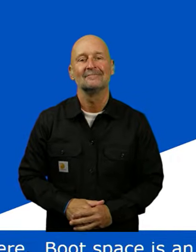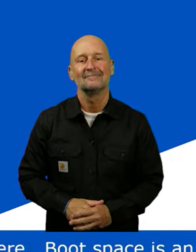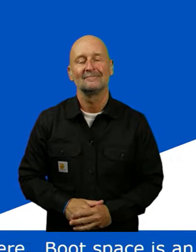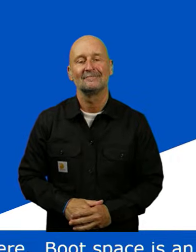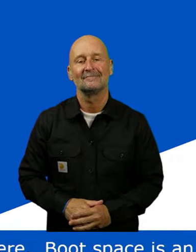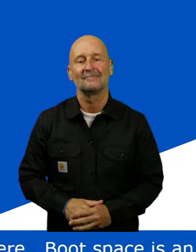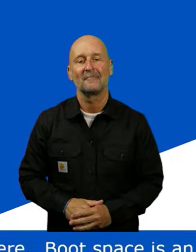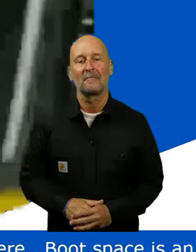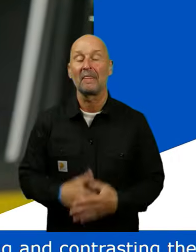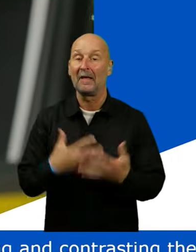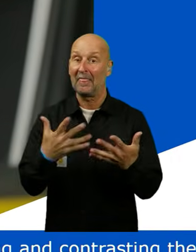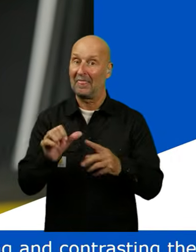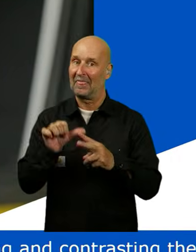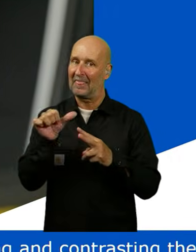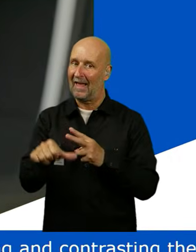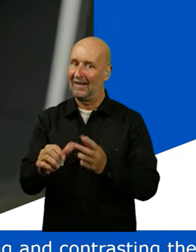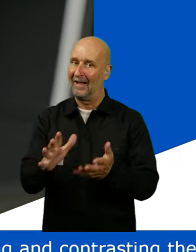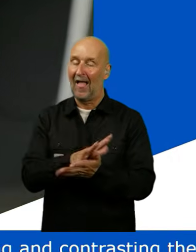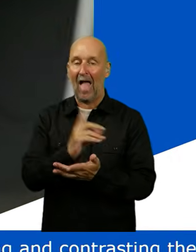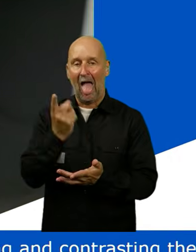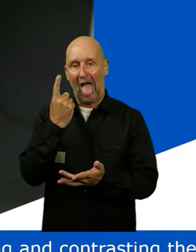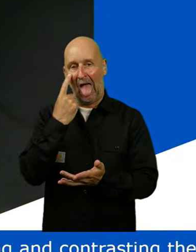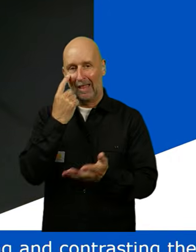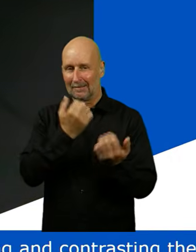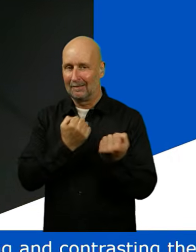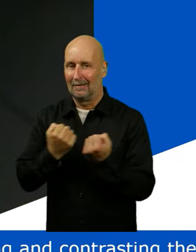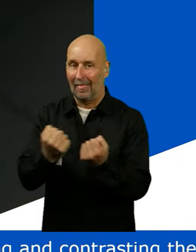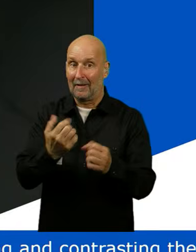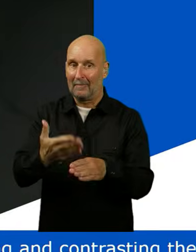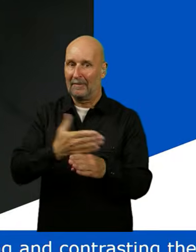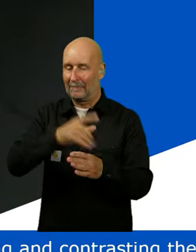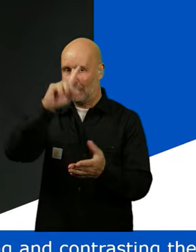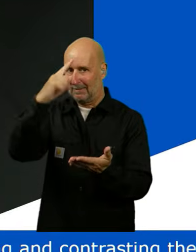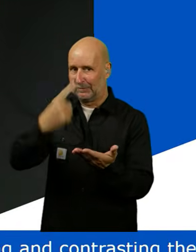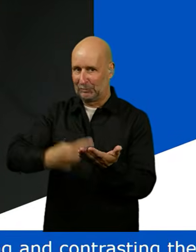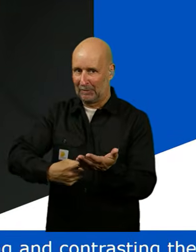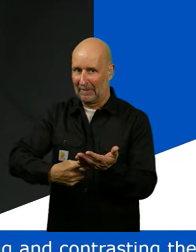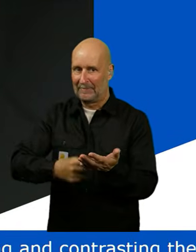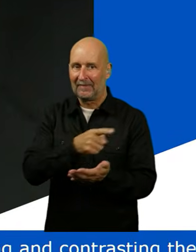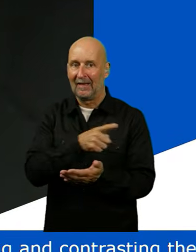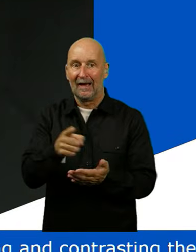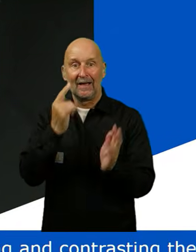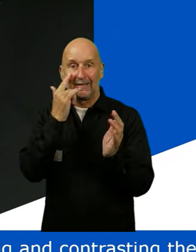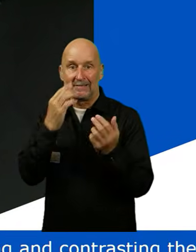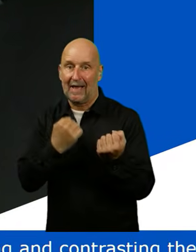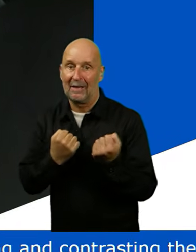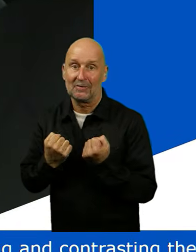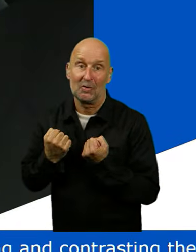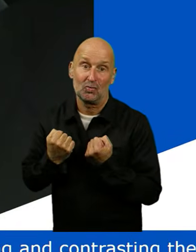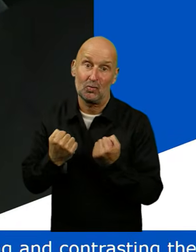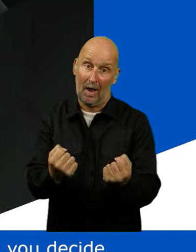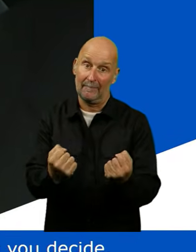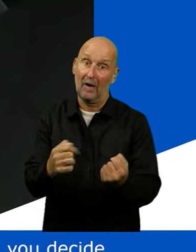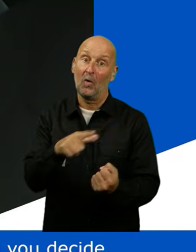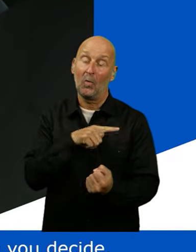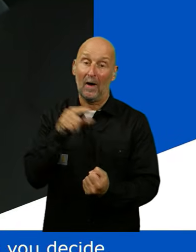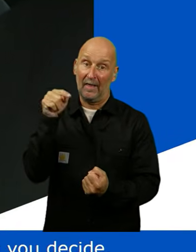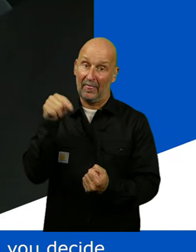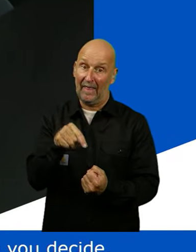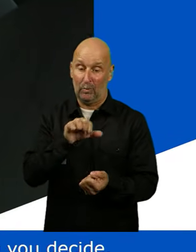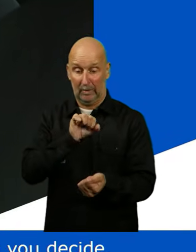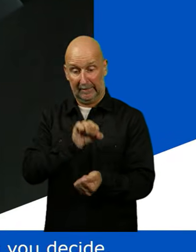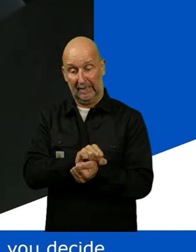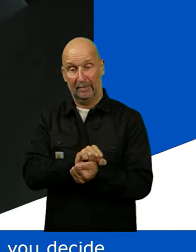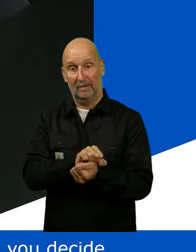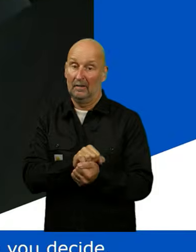And then we get to the fun bit, trying a car before you decide. It's really important to take a test drive because this is a car that you're going to be living with for the